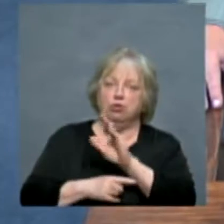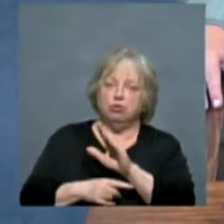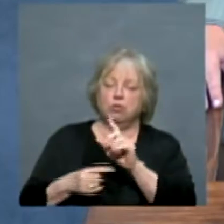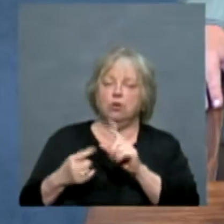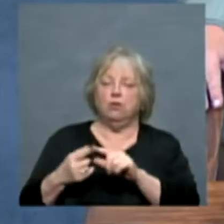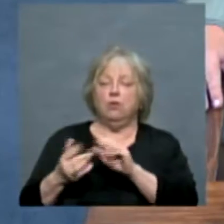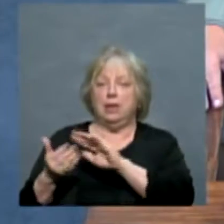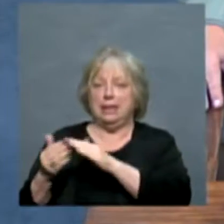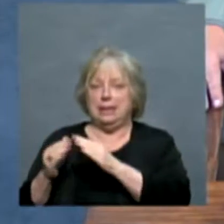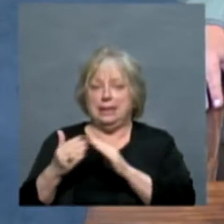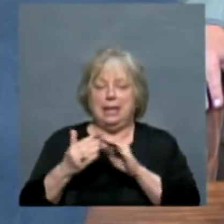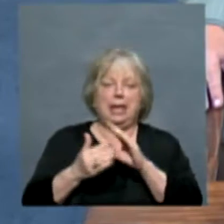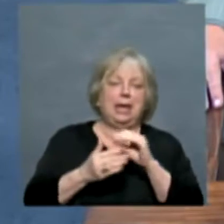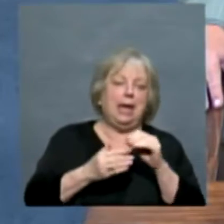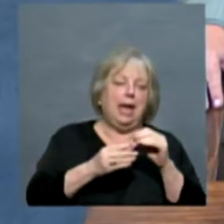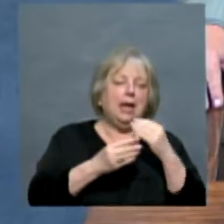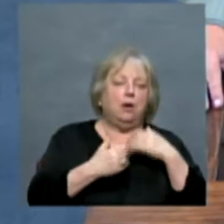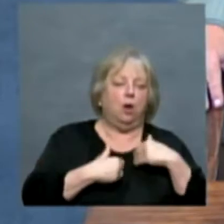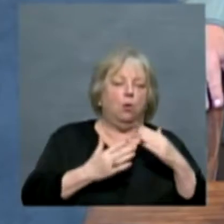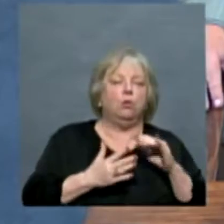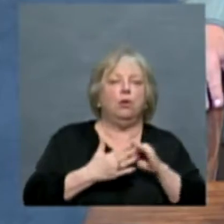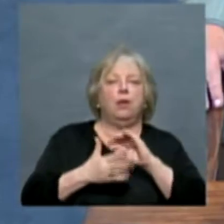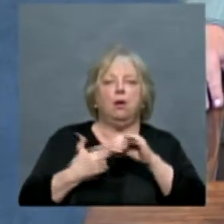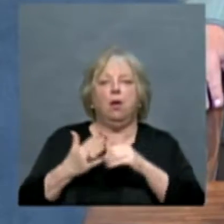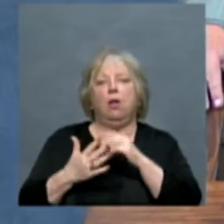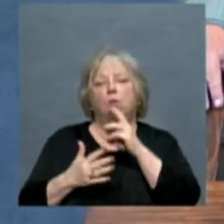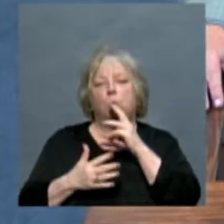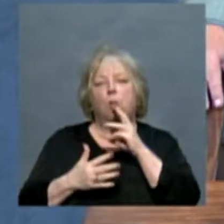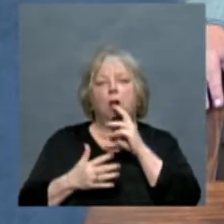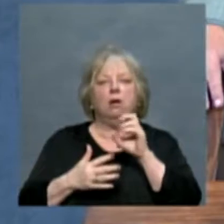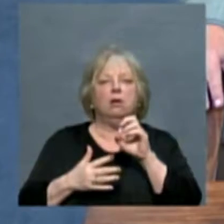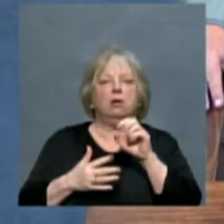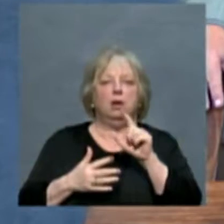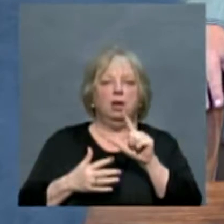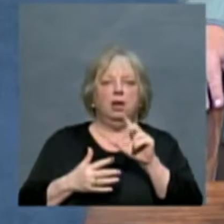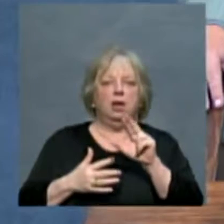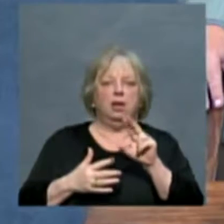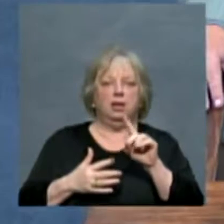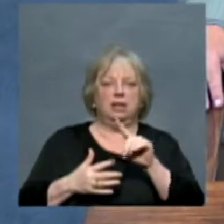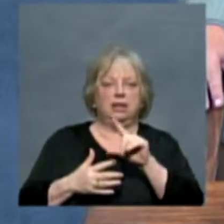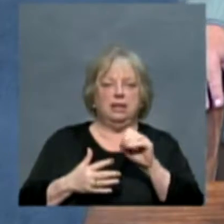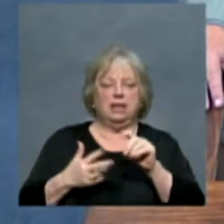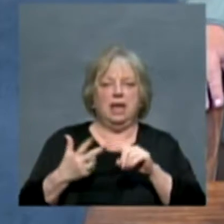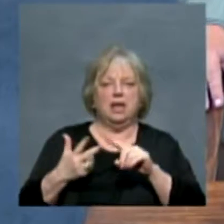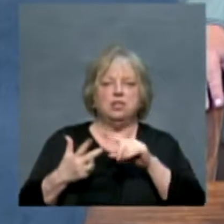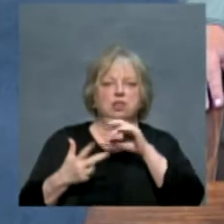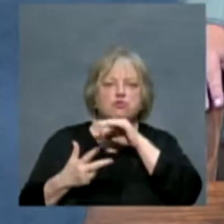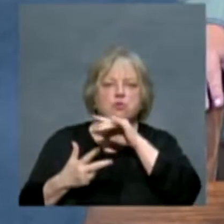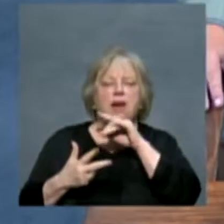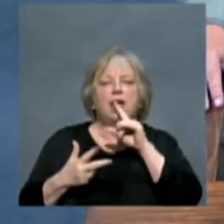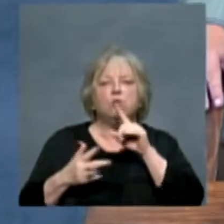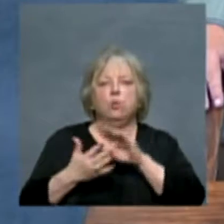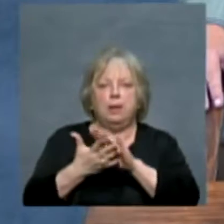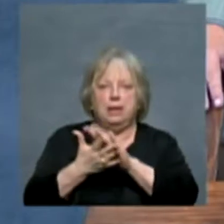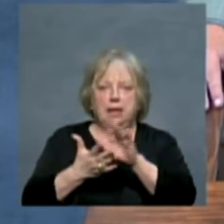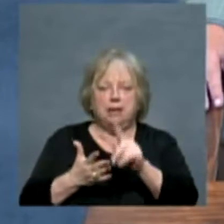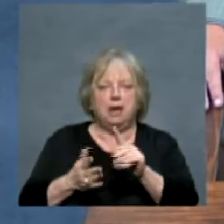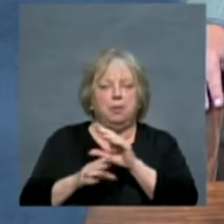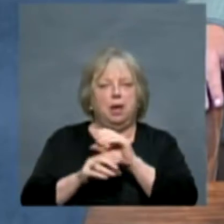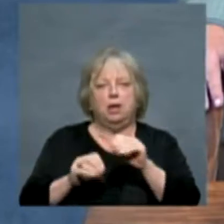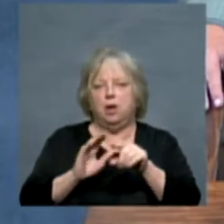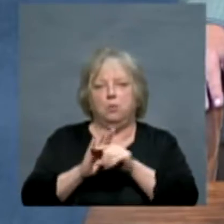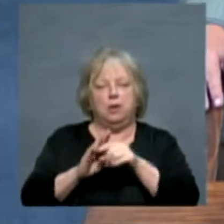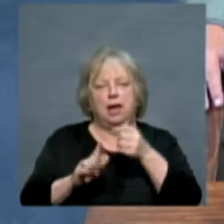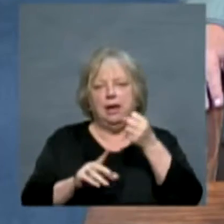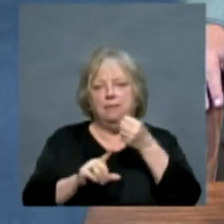property owners that all water, sludge, and trash will be properly routed and cleaned up, and that there will be no adverse effect on the future